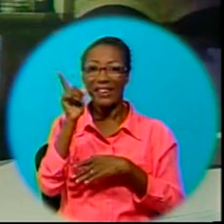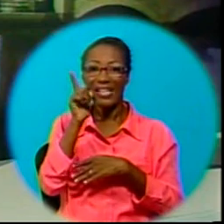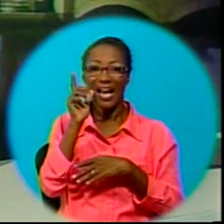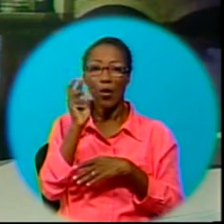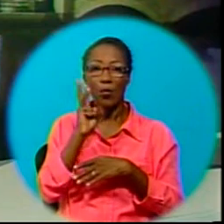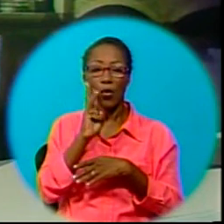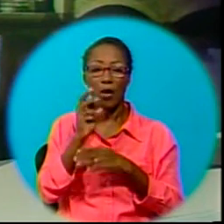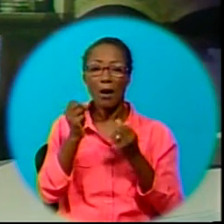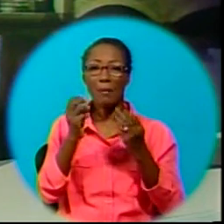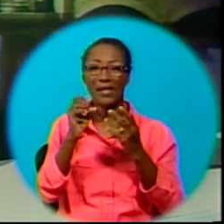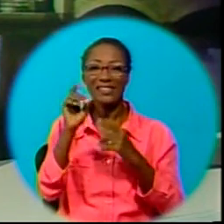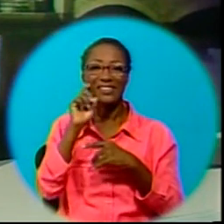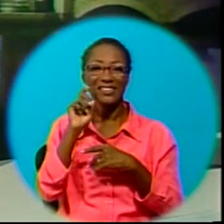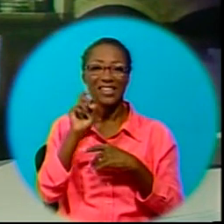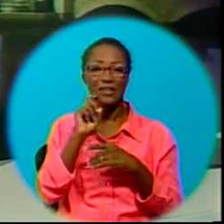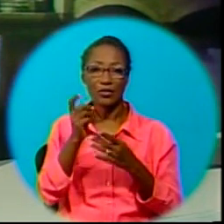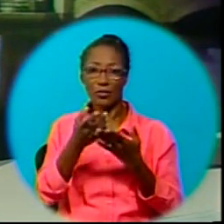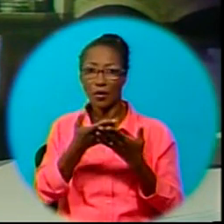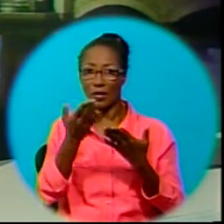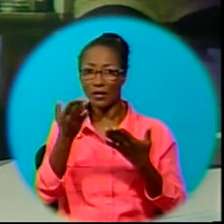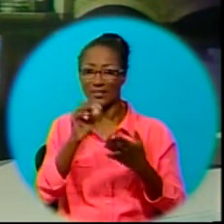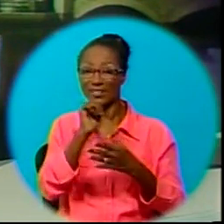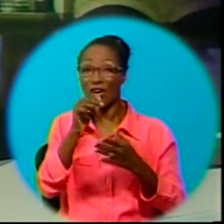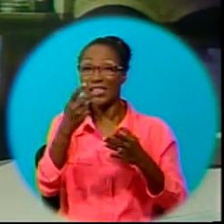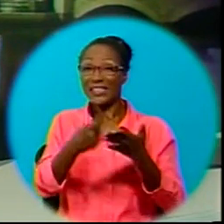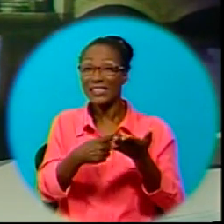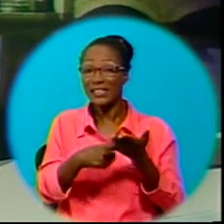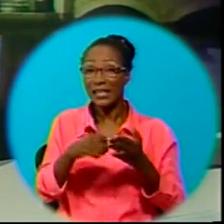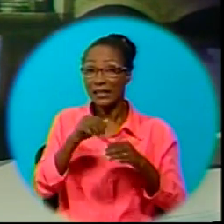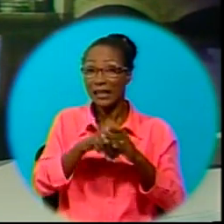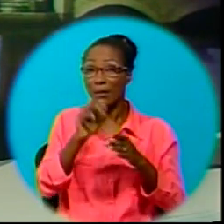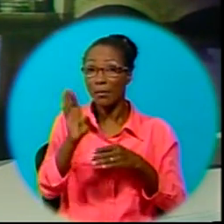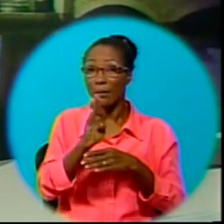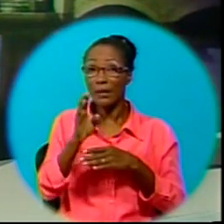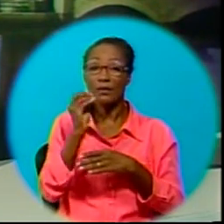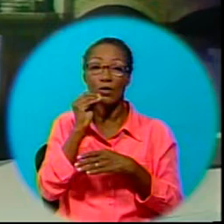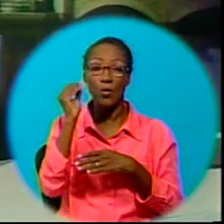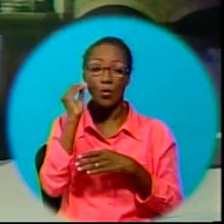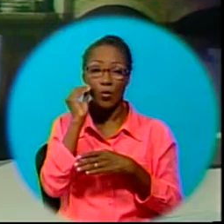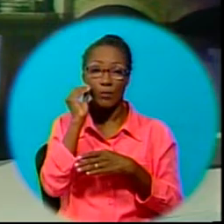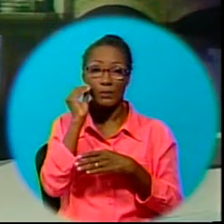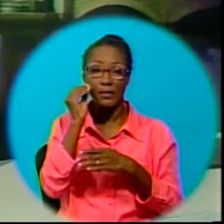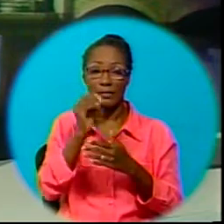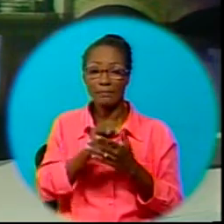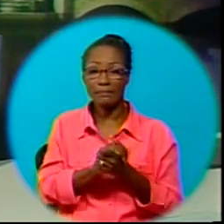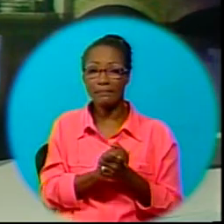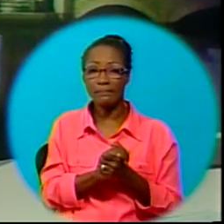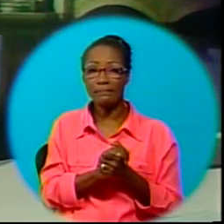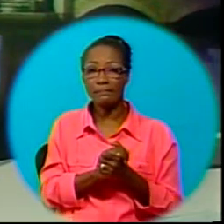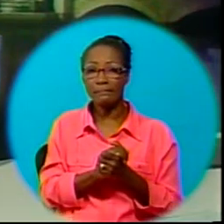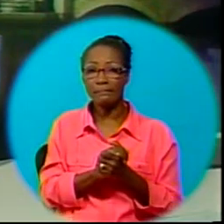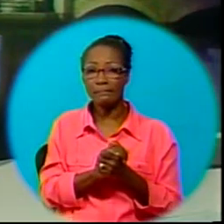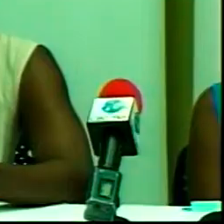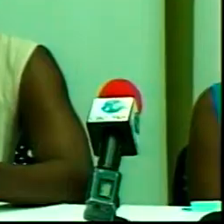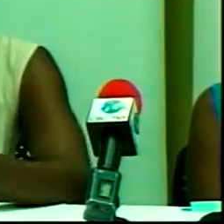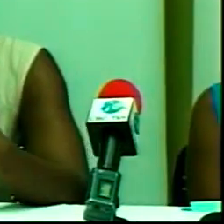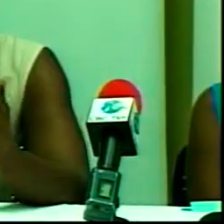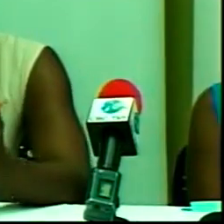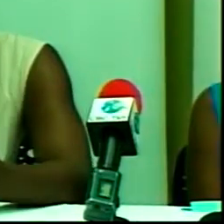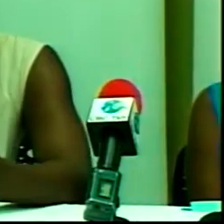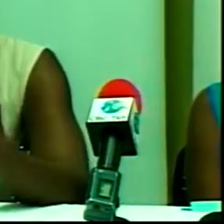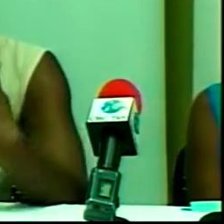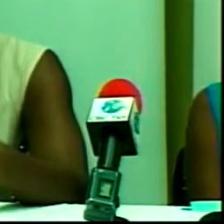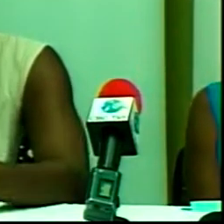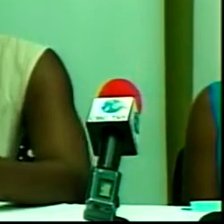issues are not discussed in Barbadian homes, and she's hoping that the initiative can correct this. We grew up in